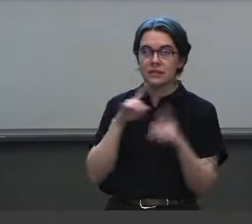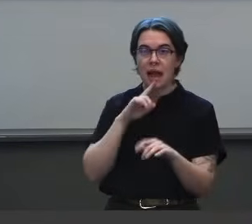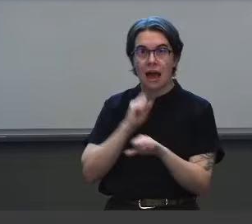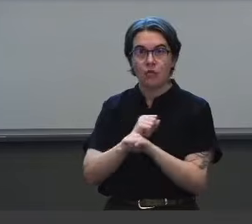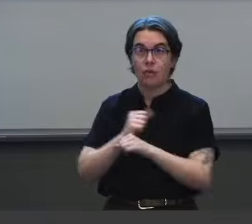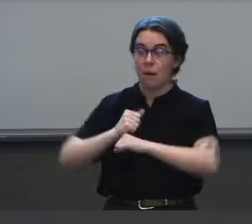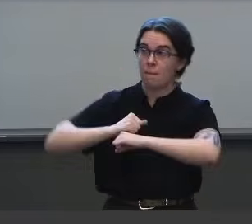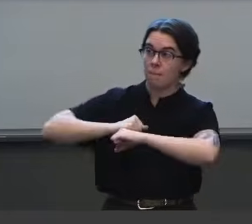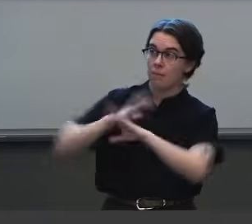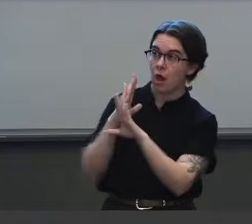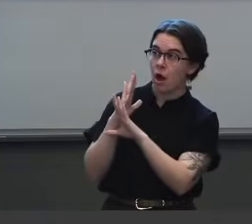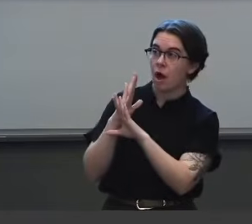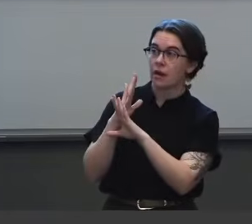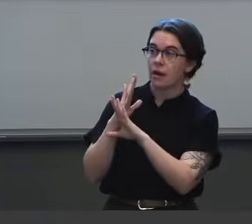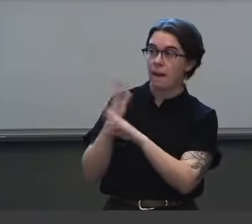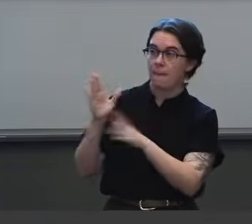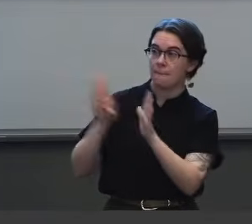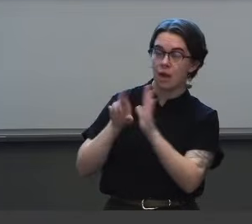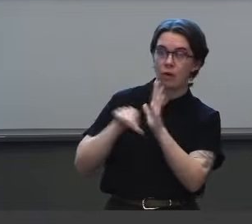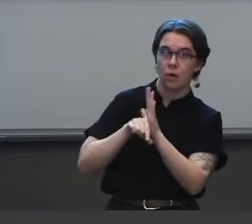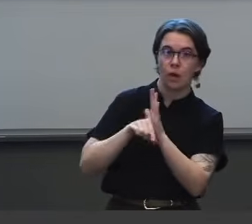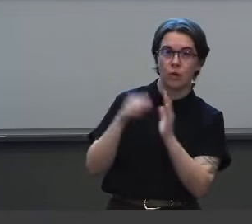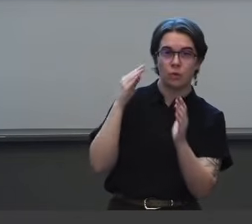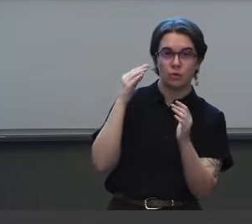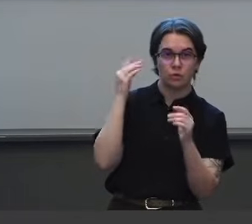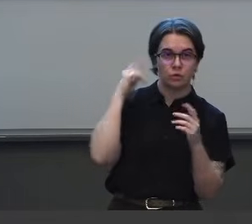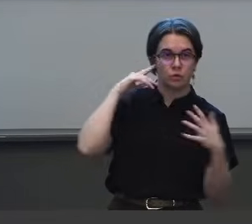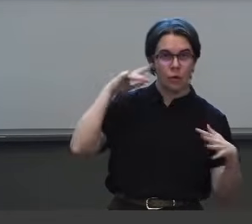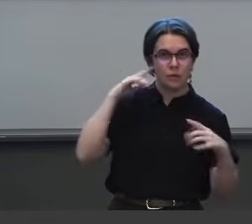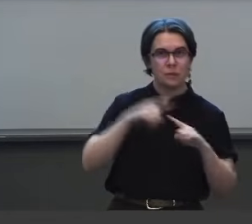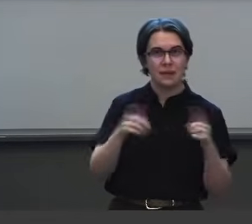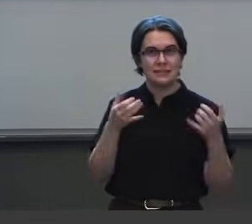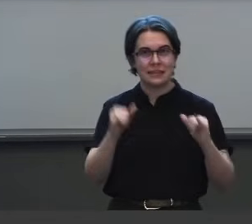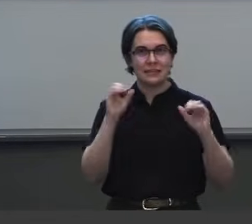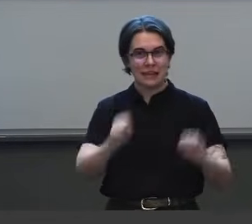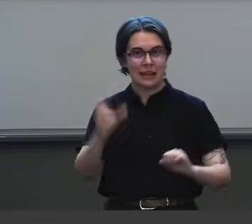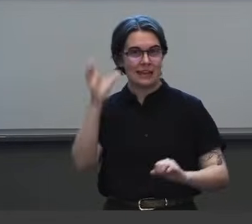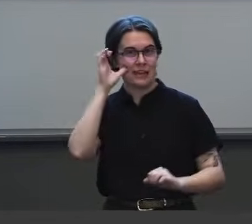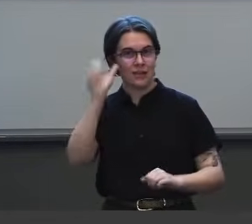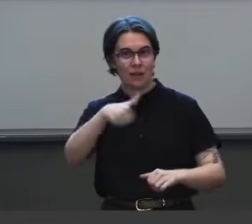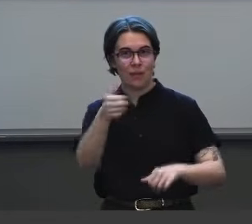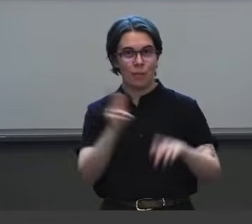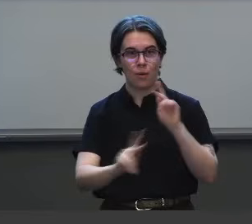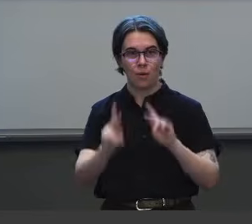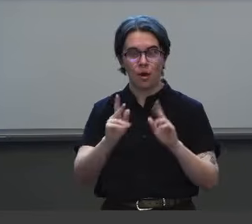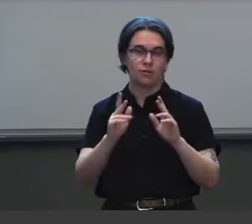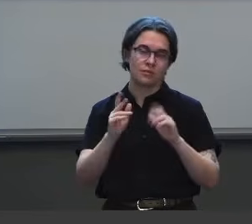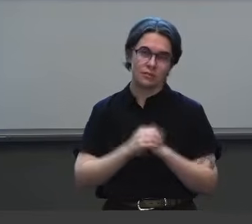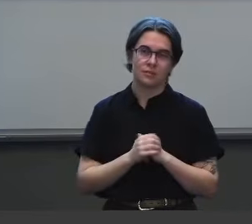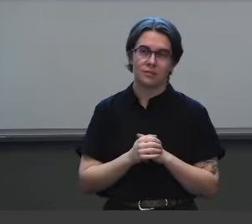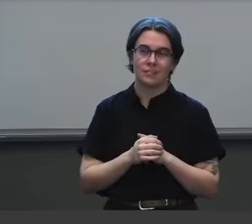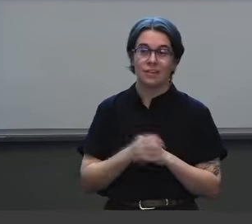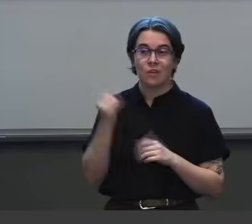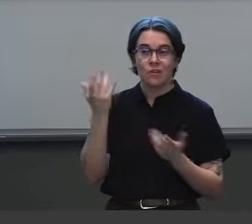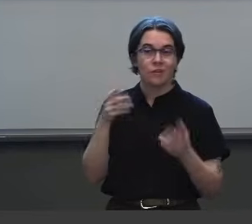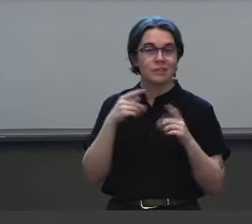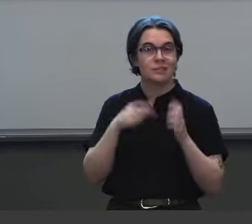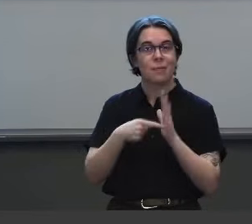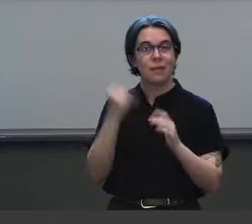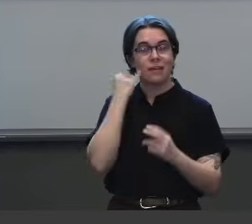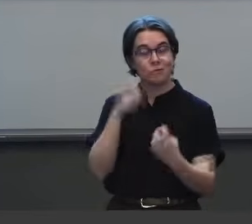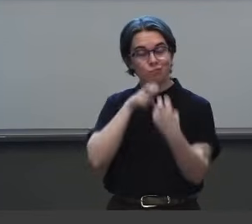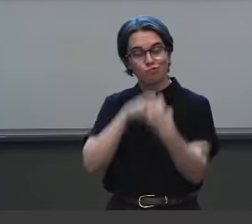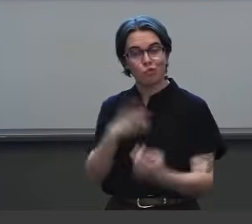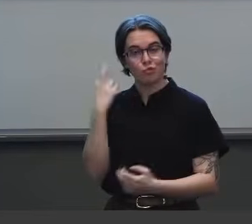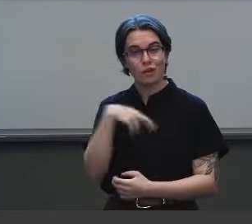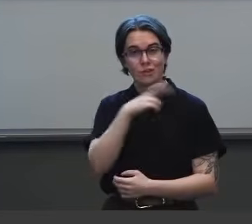main focus sound to pass through. For example, if a person is talking to me in a busy restaurant, block out all the other sounds except the person's